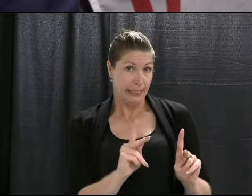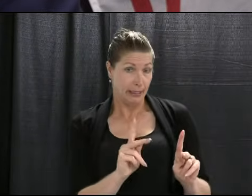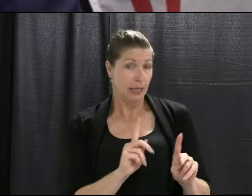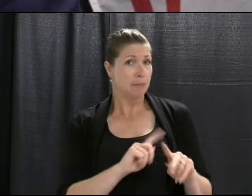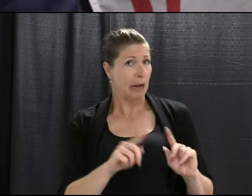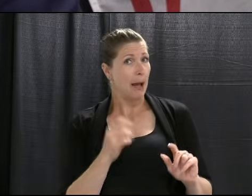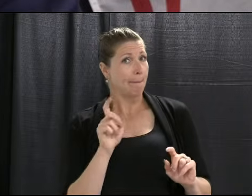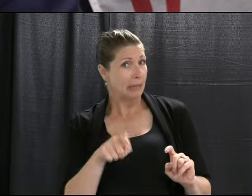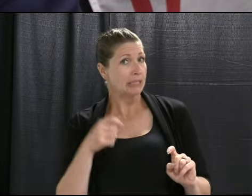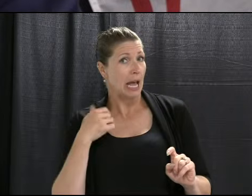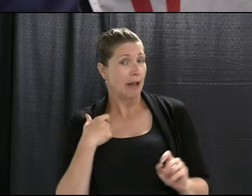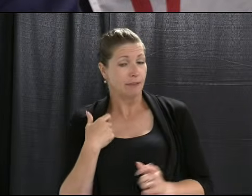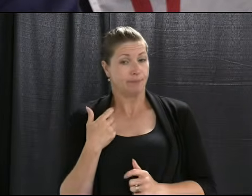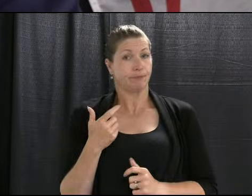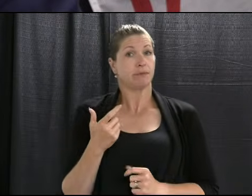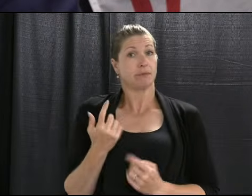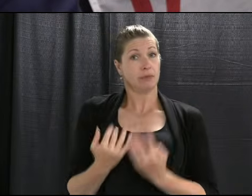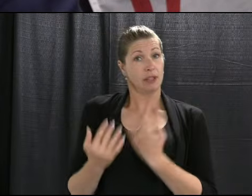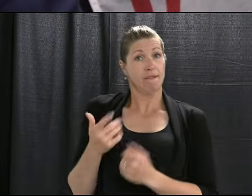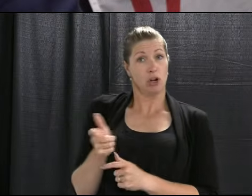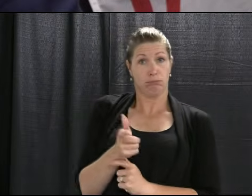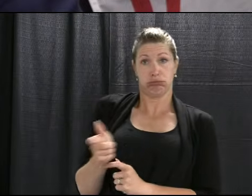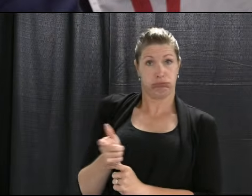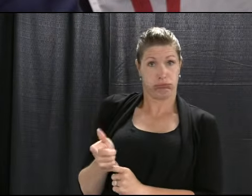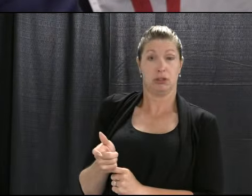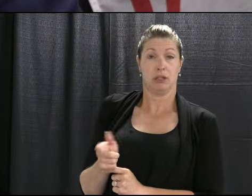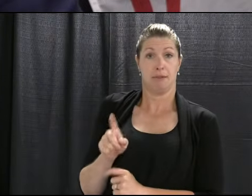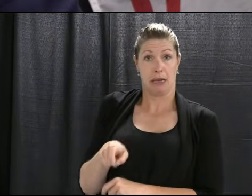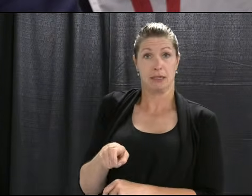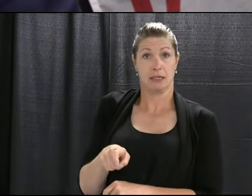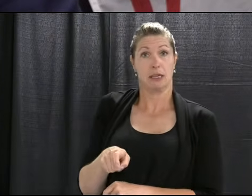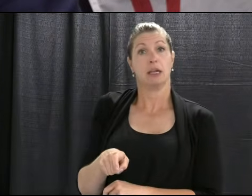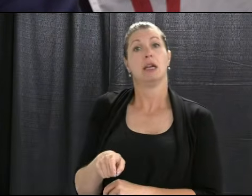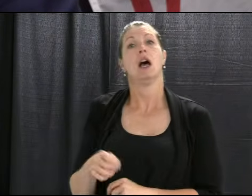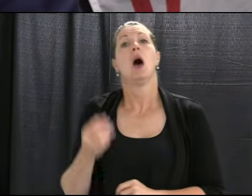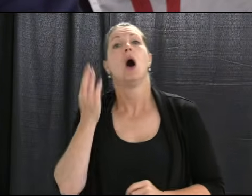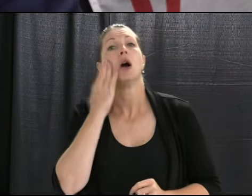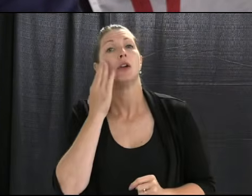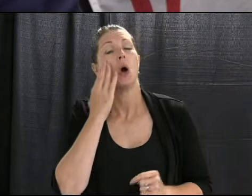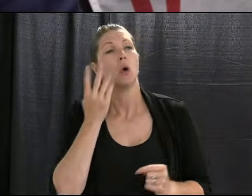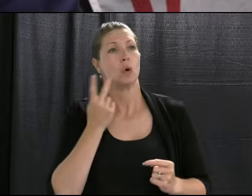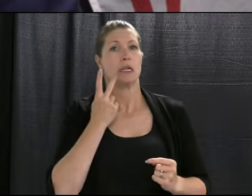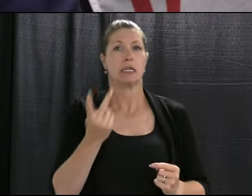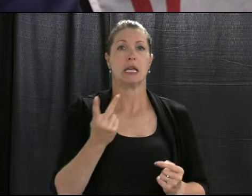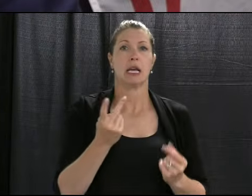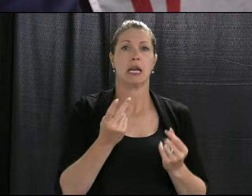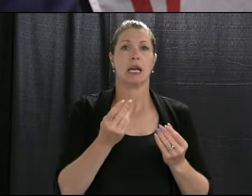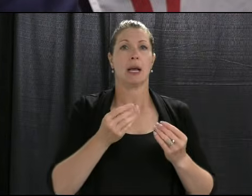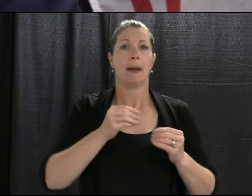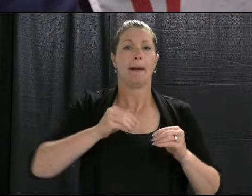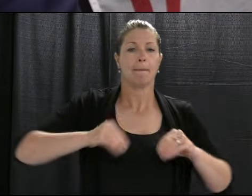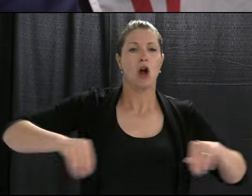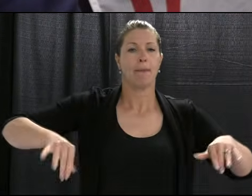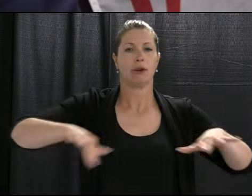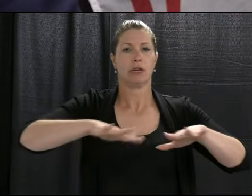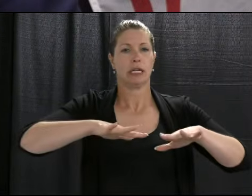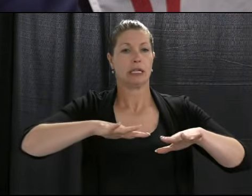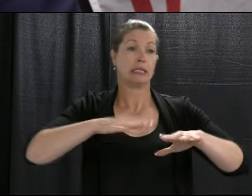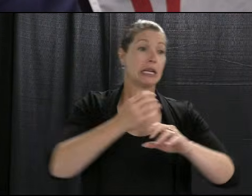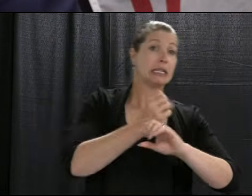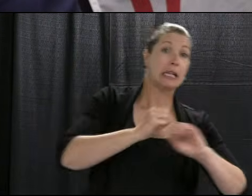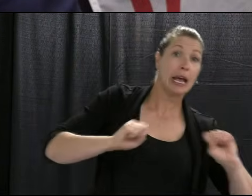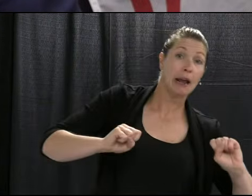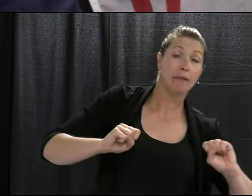we continue to remind property owners, and it's so important when we see some of the pictures of burnt over areas and properties that have been